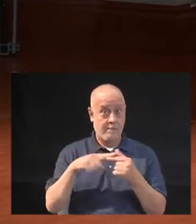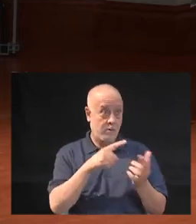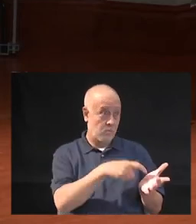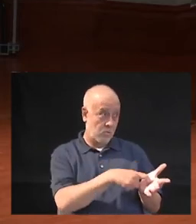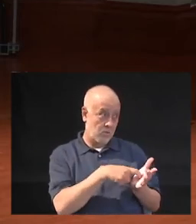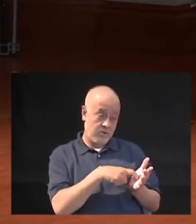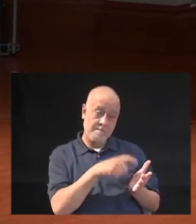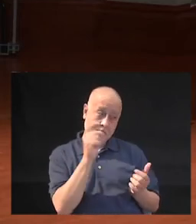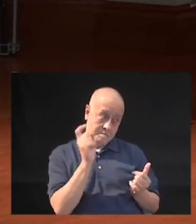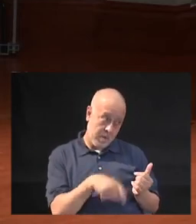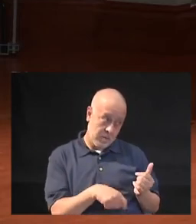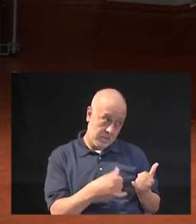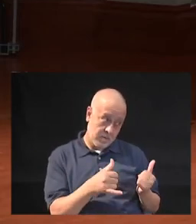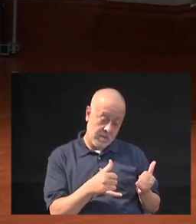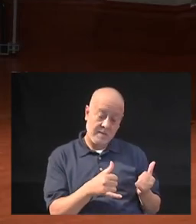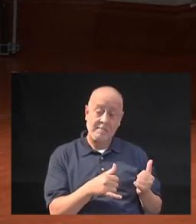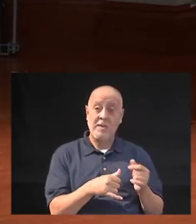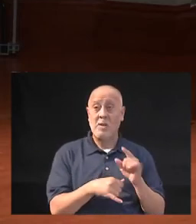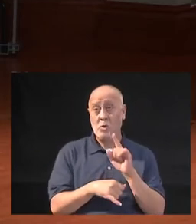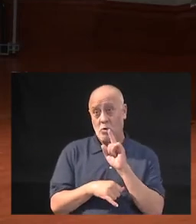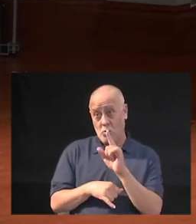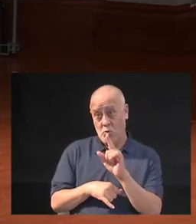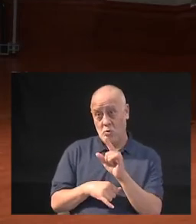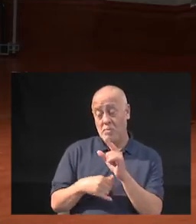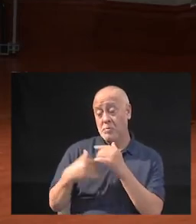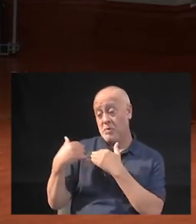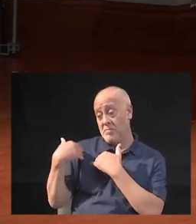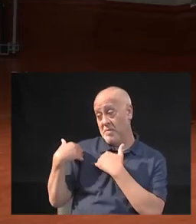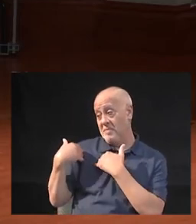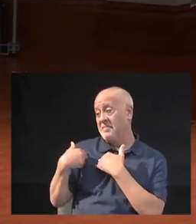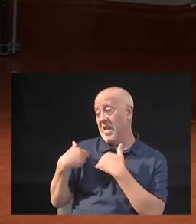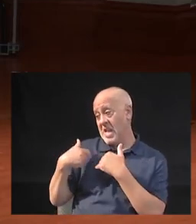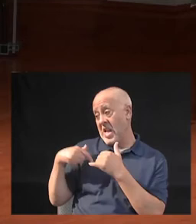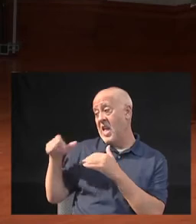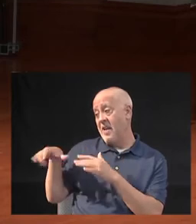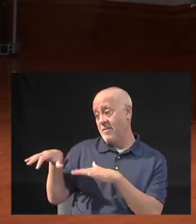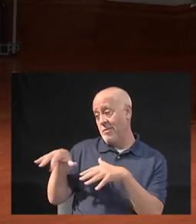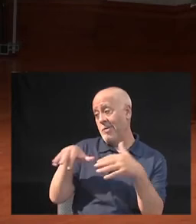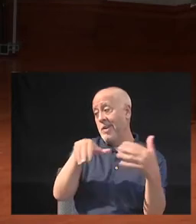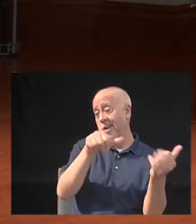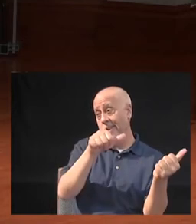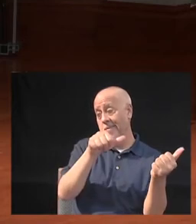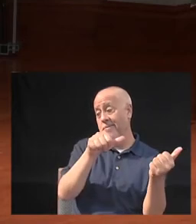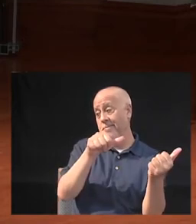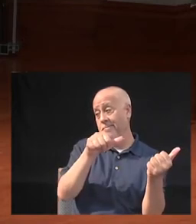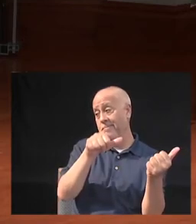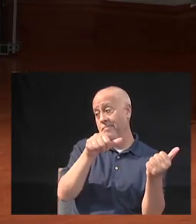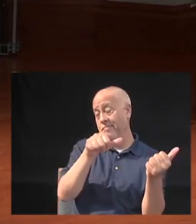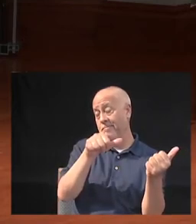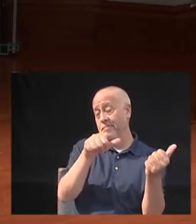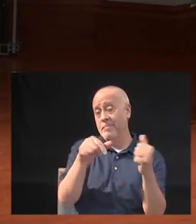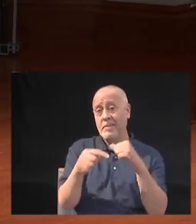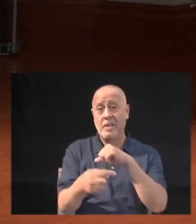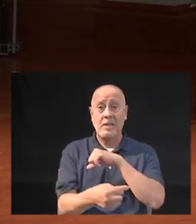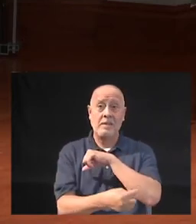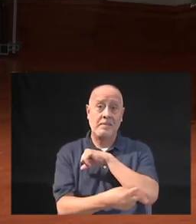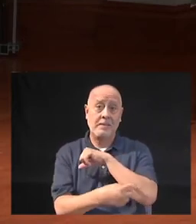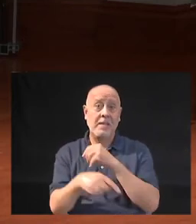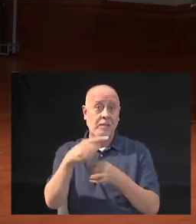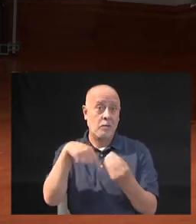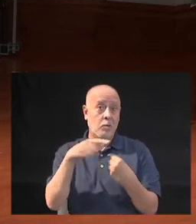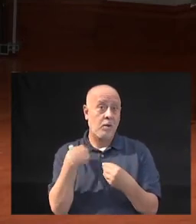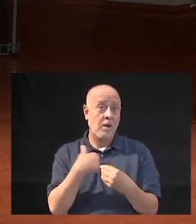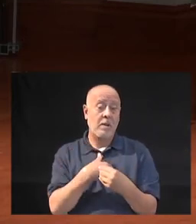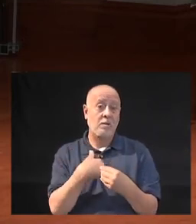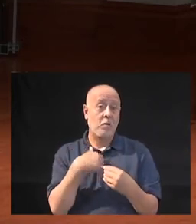playing, you have to be responsible and remove yourself from that temptation. Temptation is all around us,